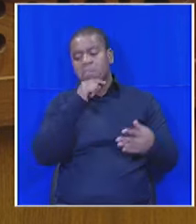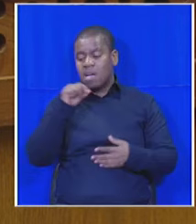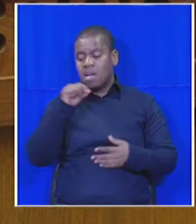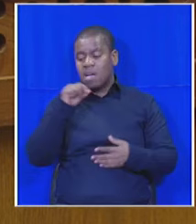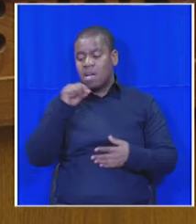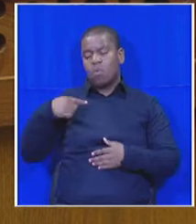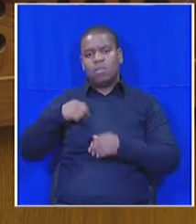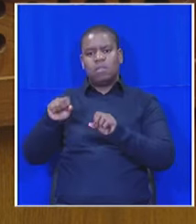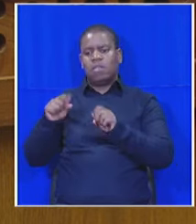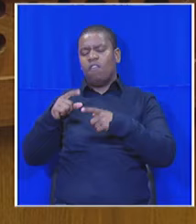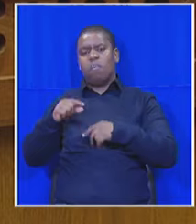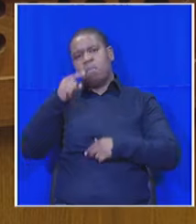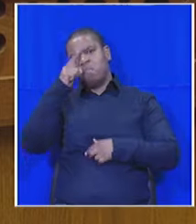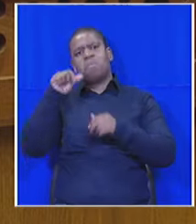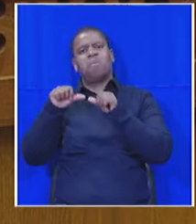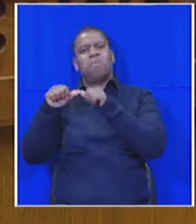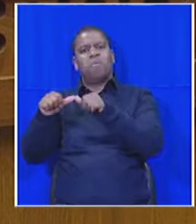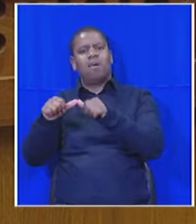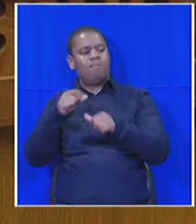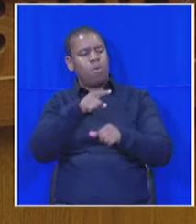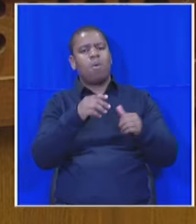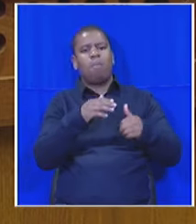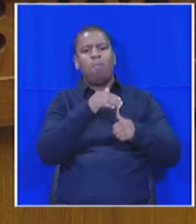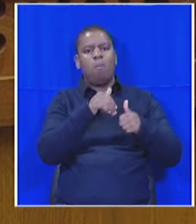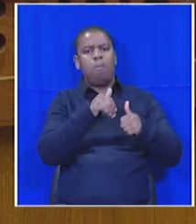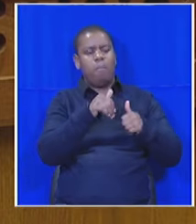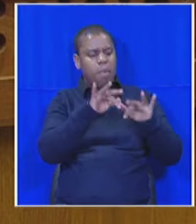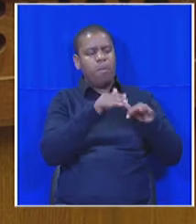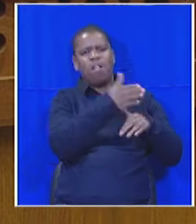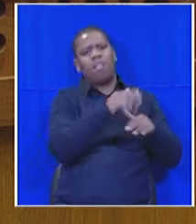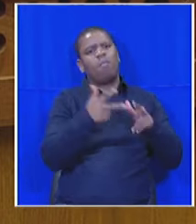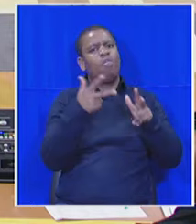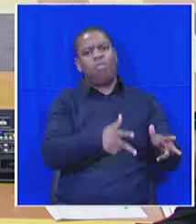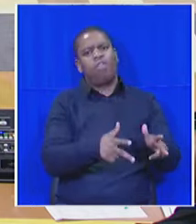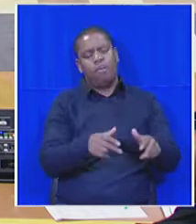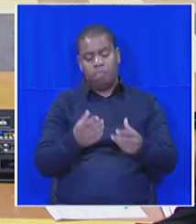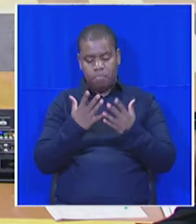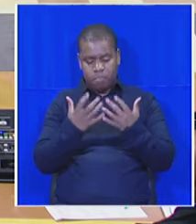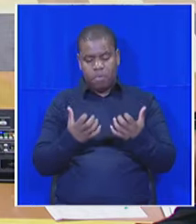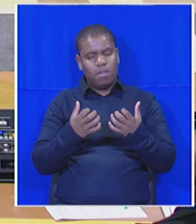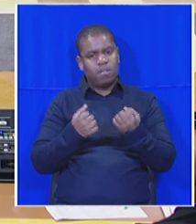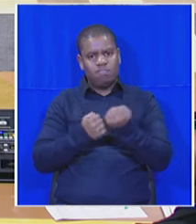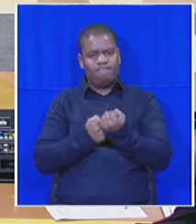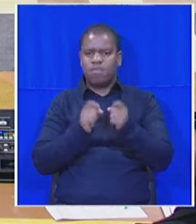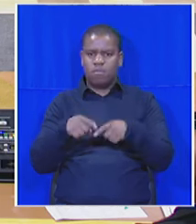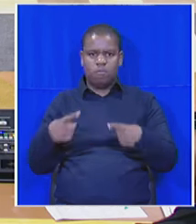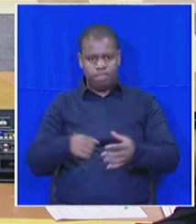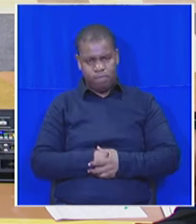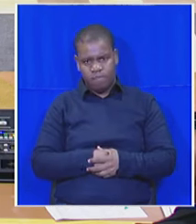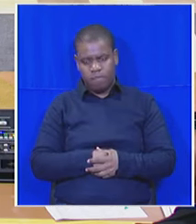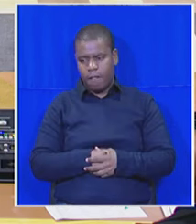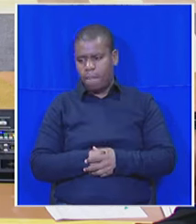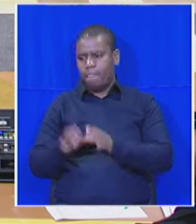itself first, our nation will always come second. The DA will not support this budget vote. The IFP.